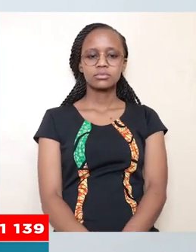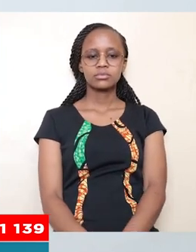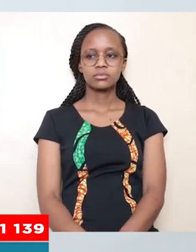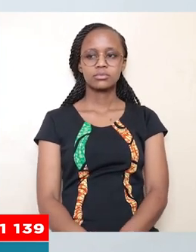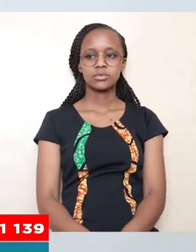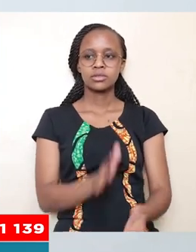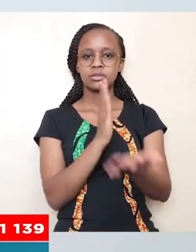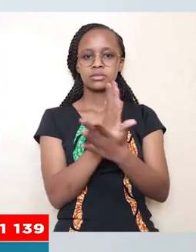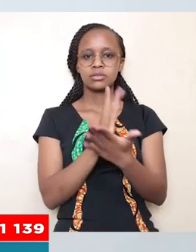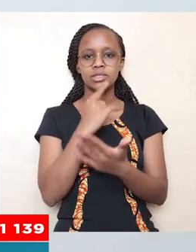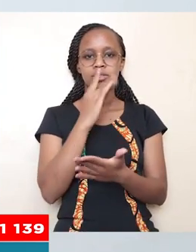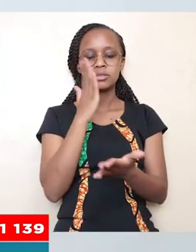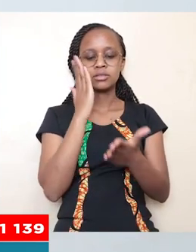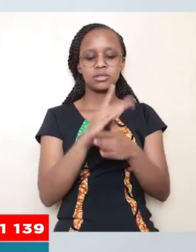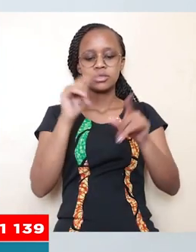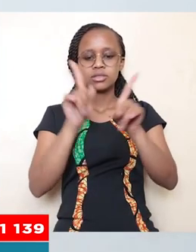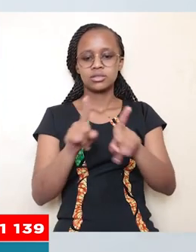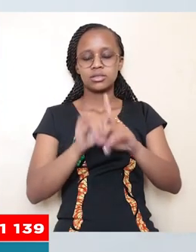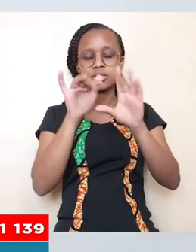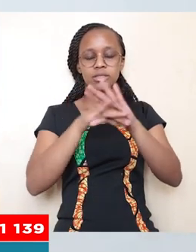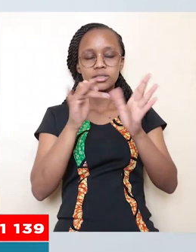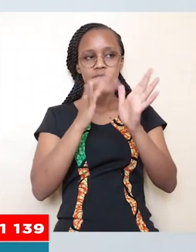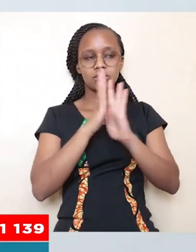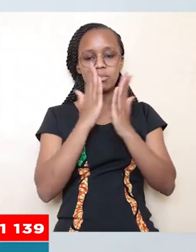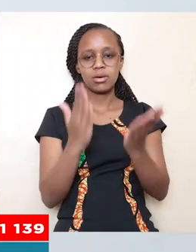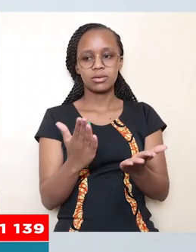The truth is, in fact, even in the Bible,